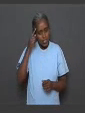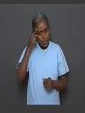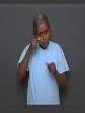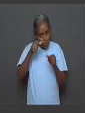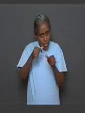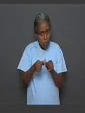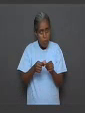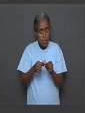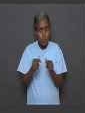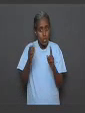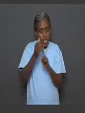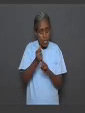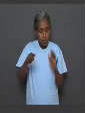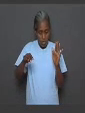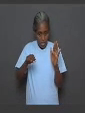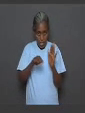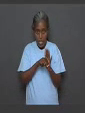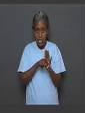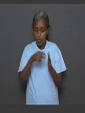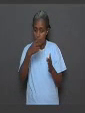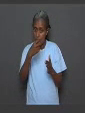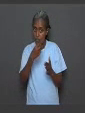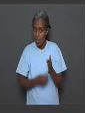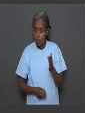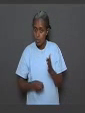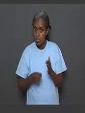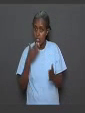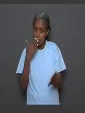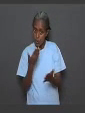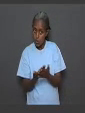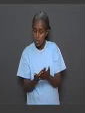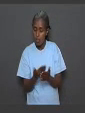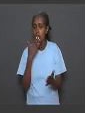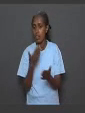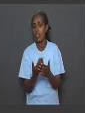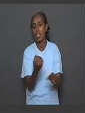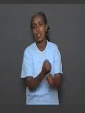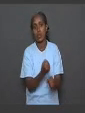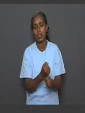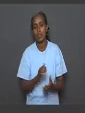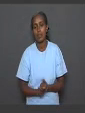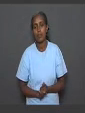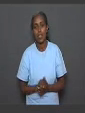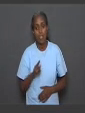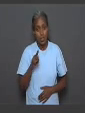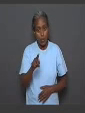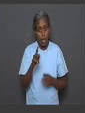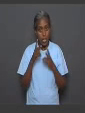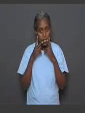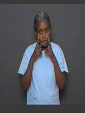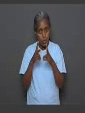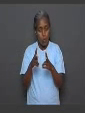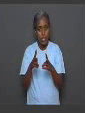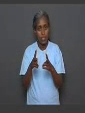Did you remember to include negative values as well, students? Great work. You